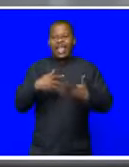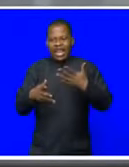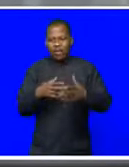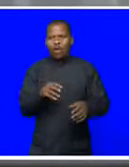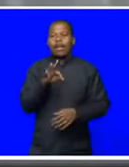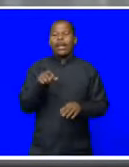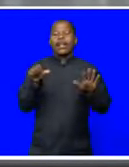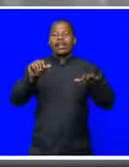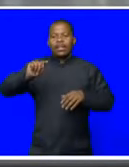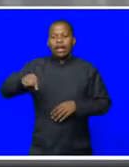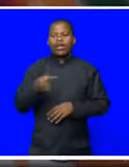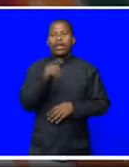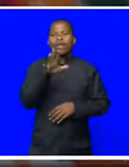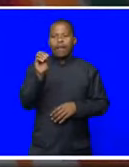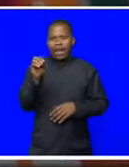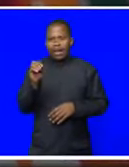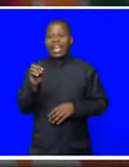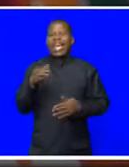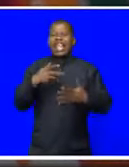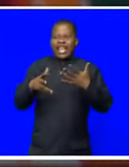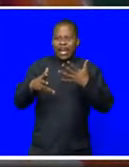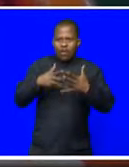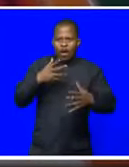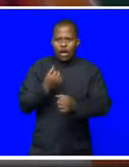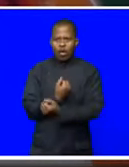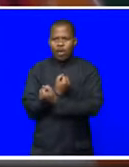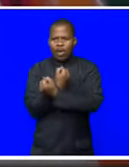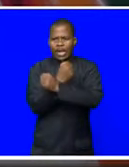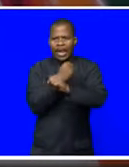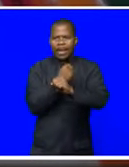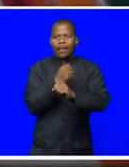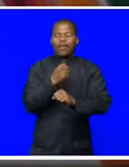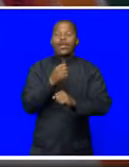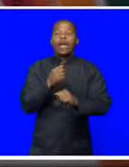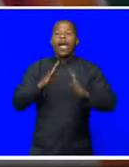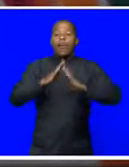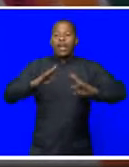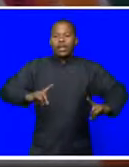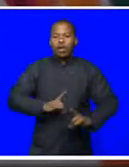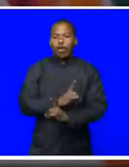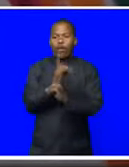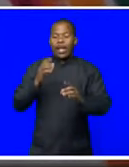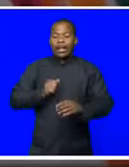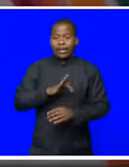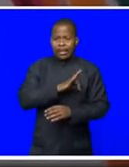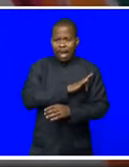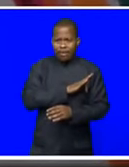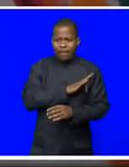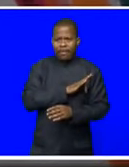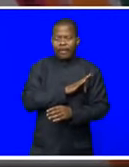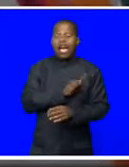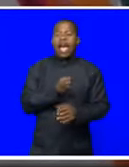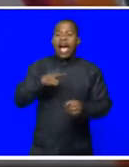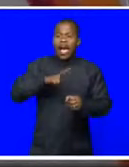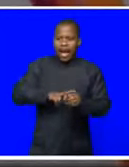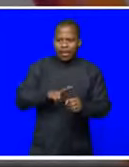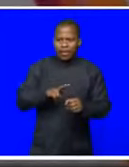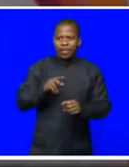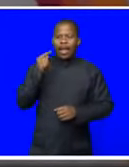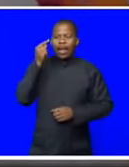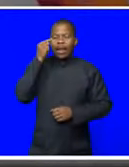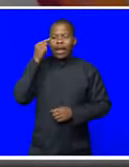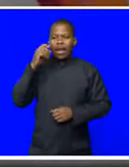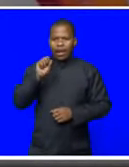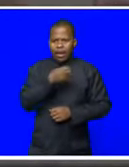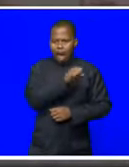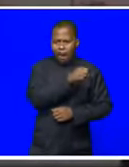36,500 disposable coveralls to the Ministry of Health. The Taiwanese ambassador applauded Eswatini